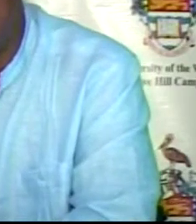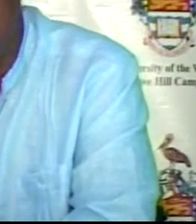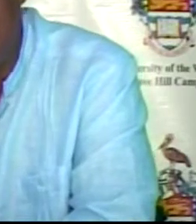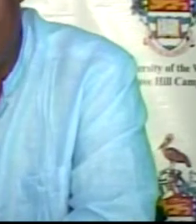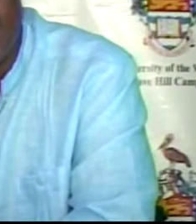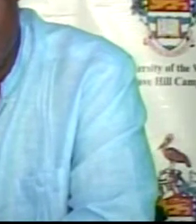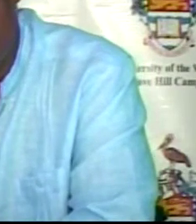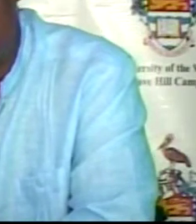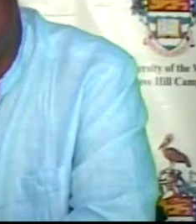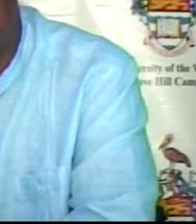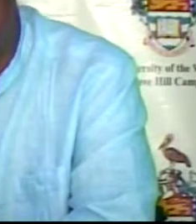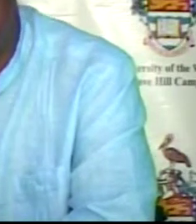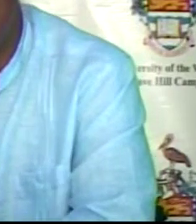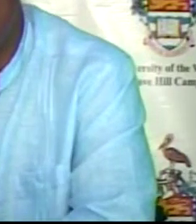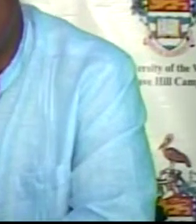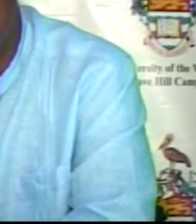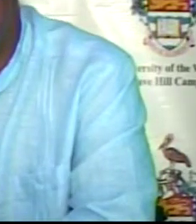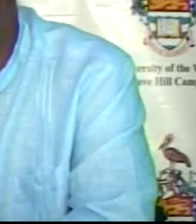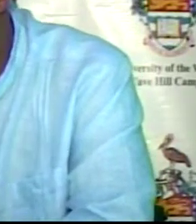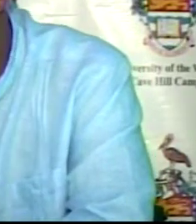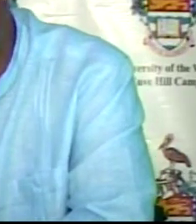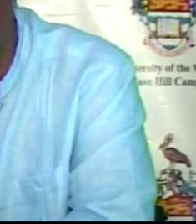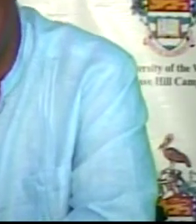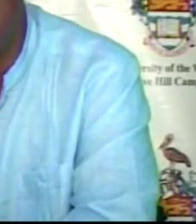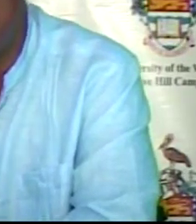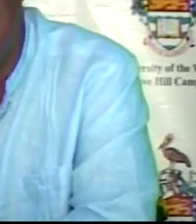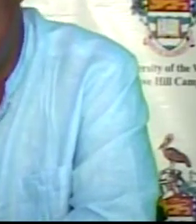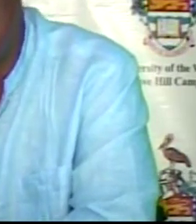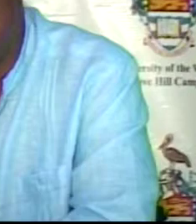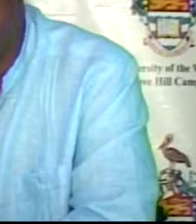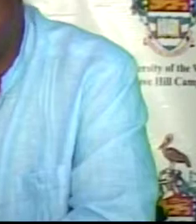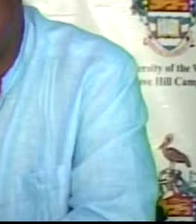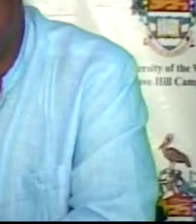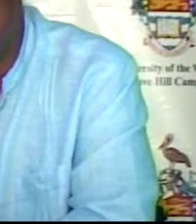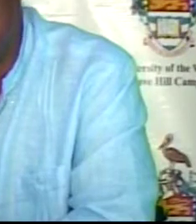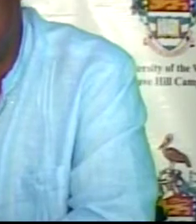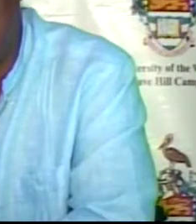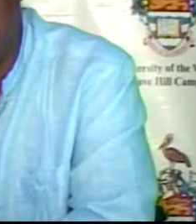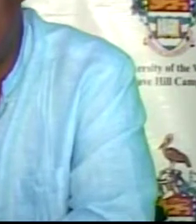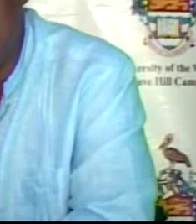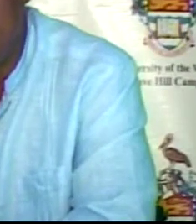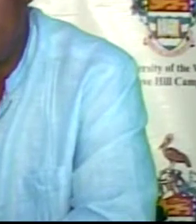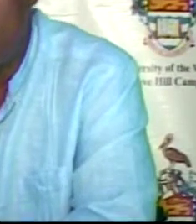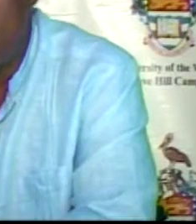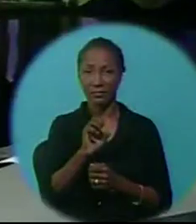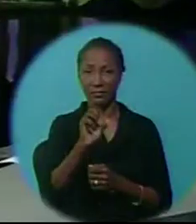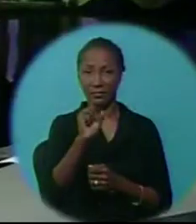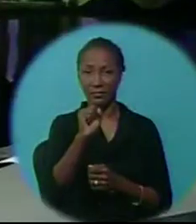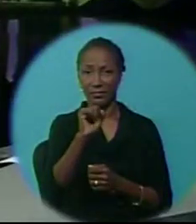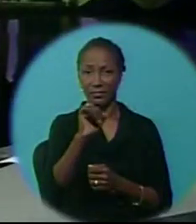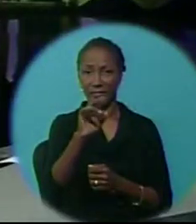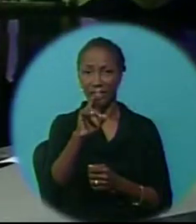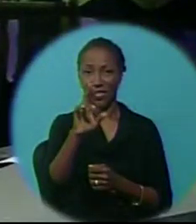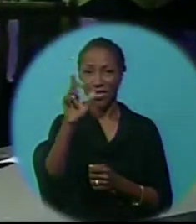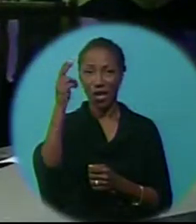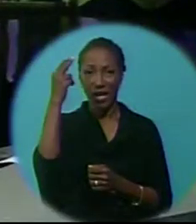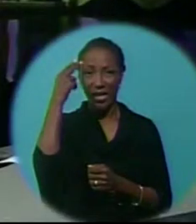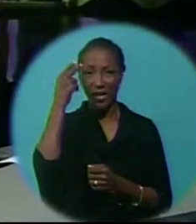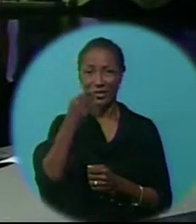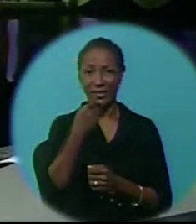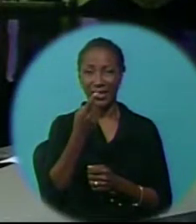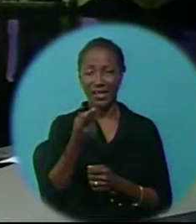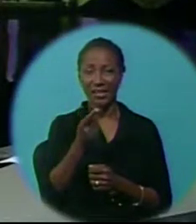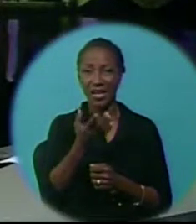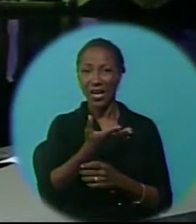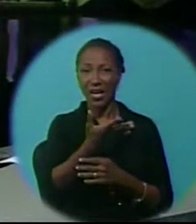As alumni themselves, to set the tone for the citizens who are also alumni of UWI. Sir Hilary says that there